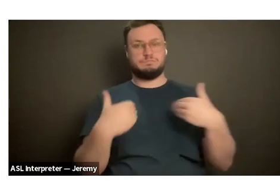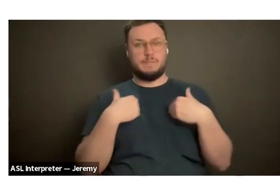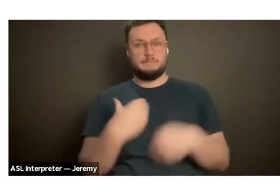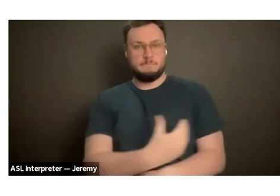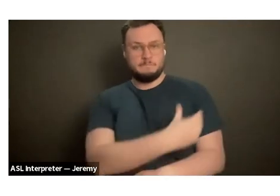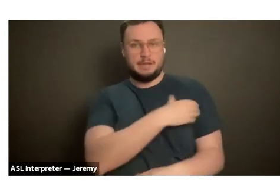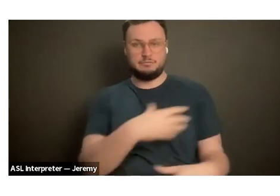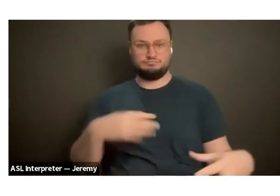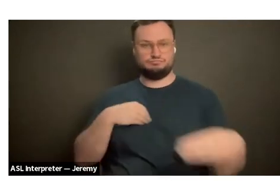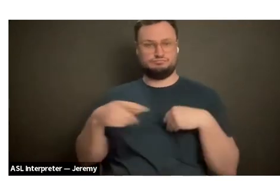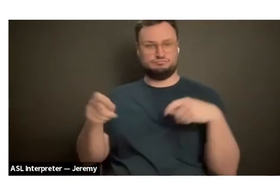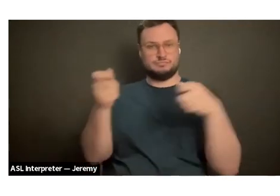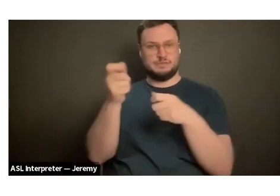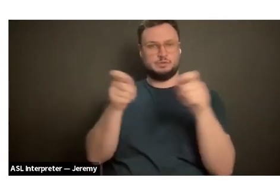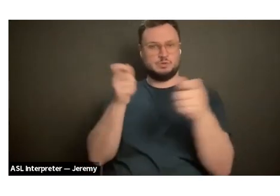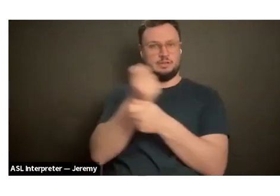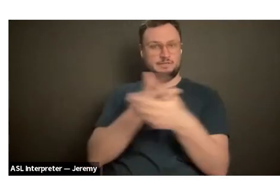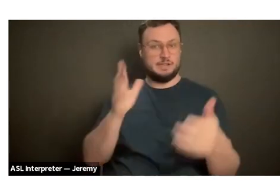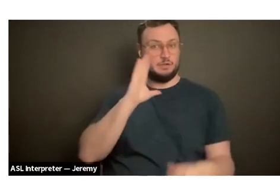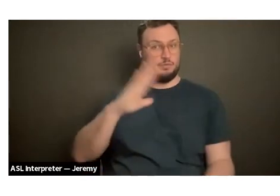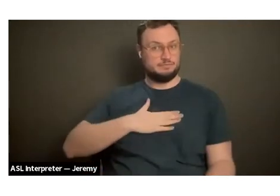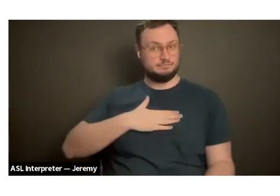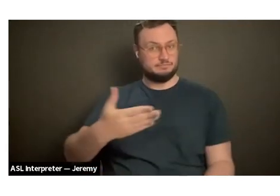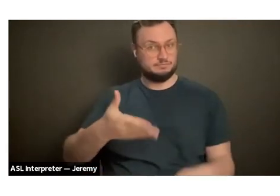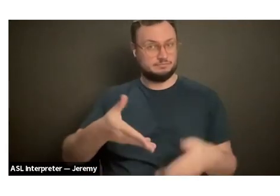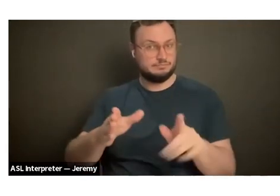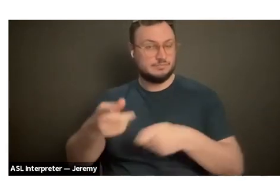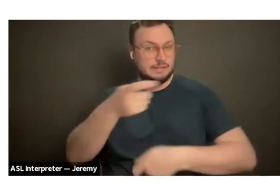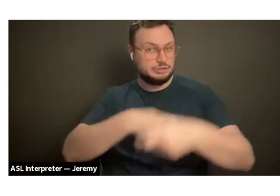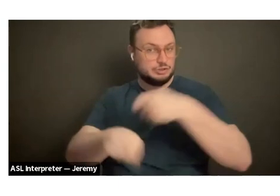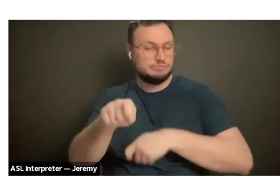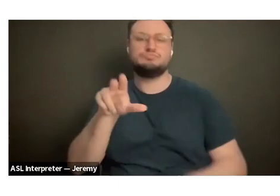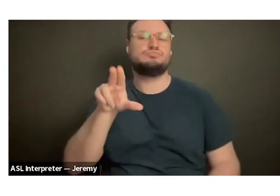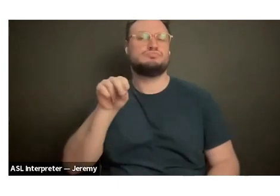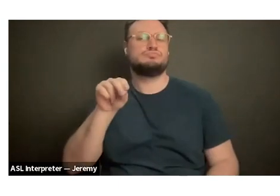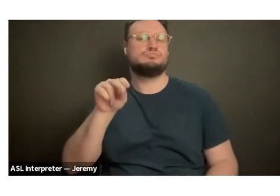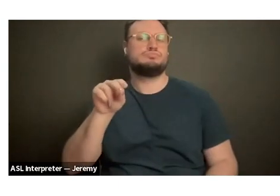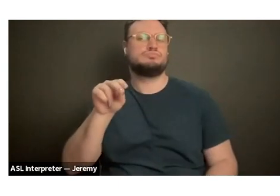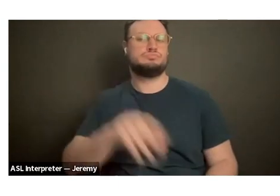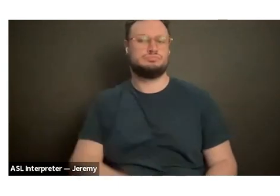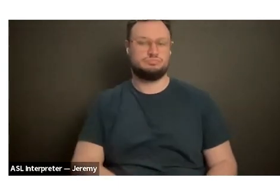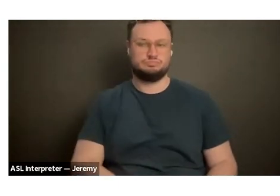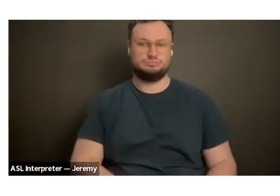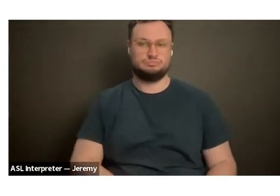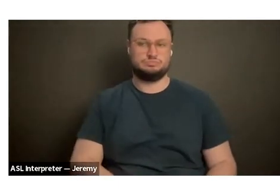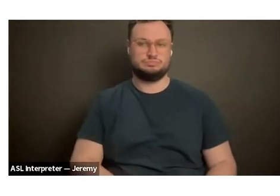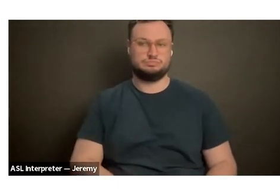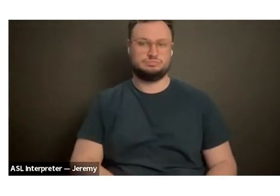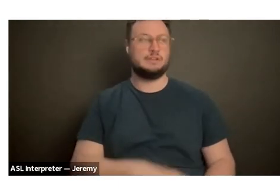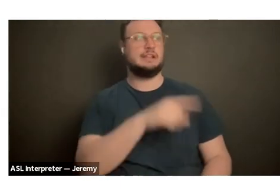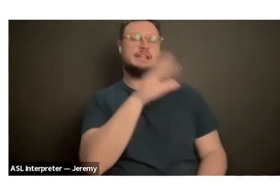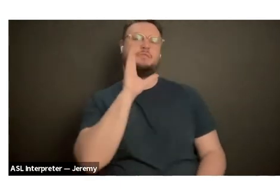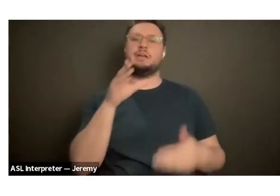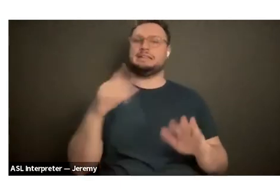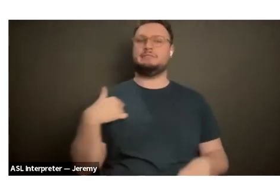may allow us to temporarily to beat him at his own game, but they will never enable us